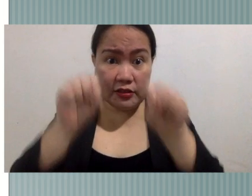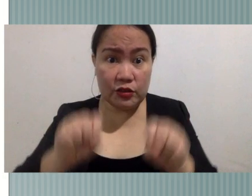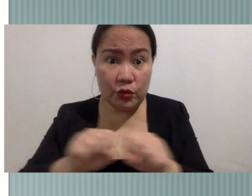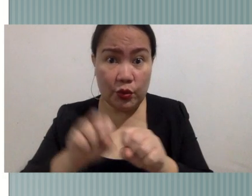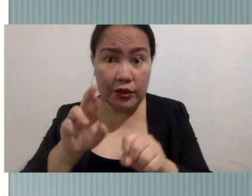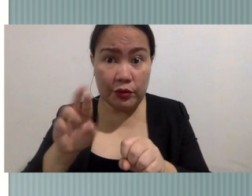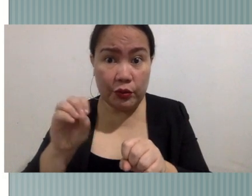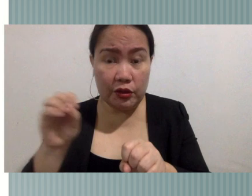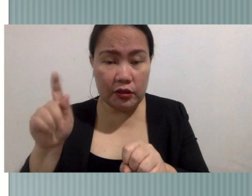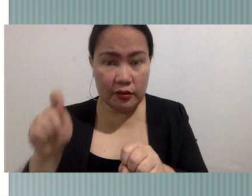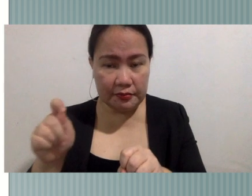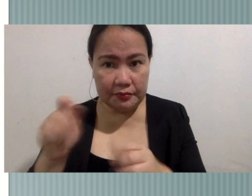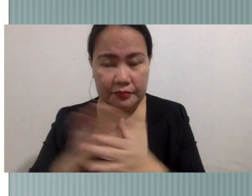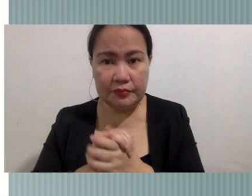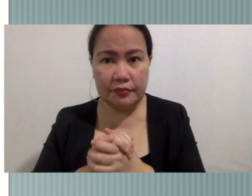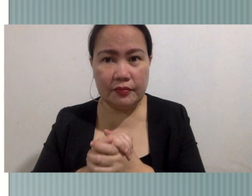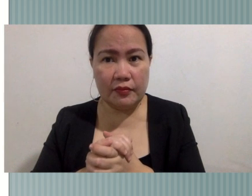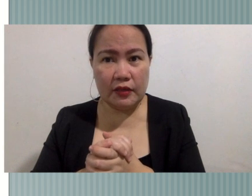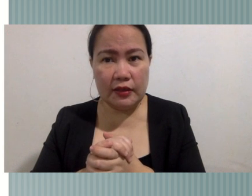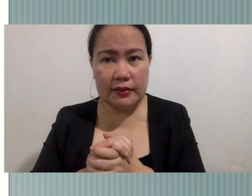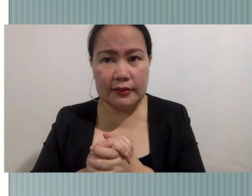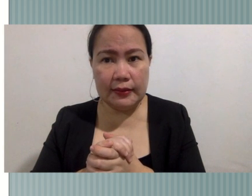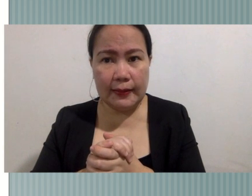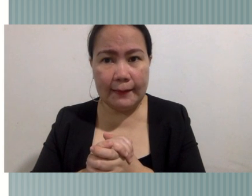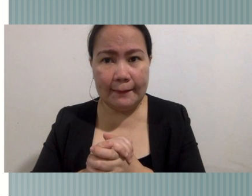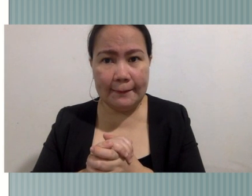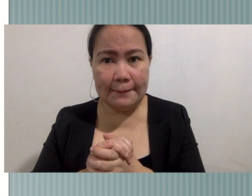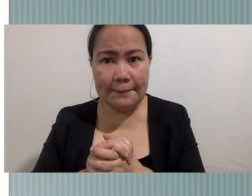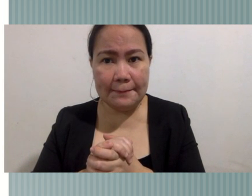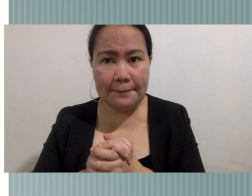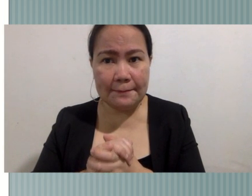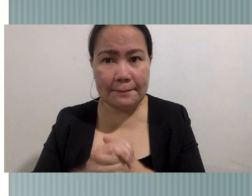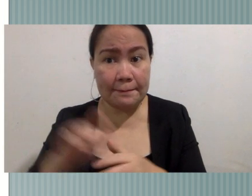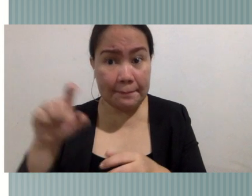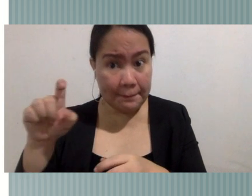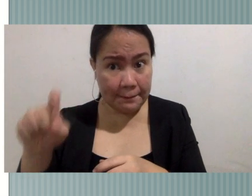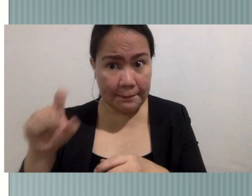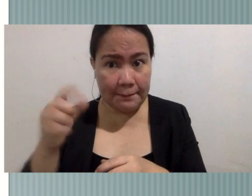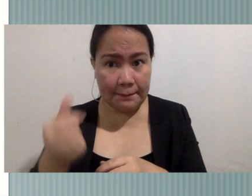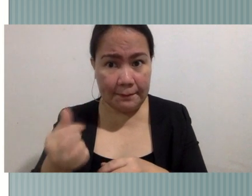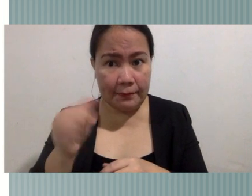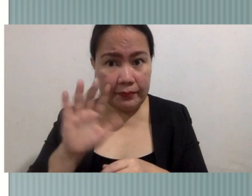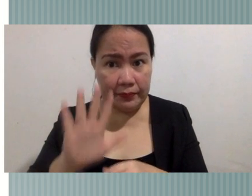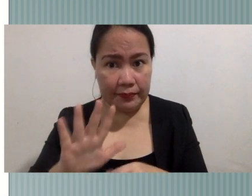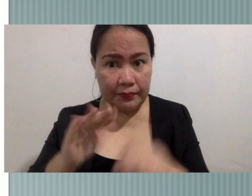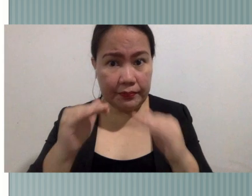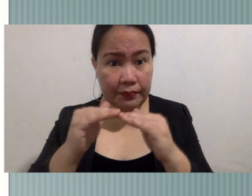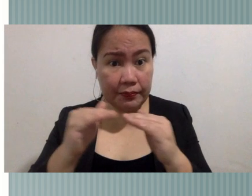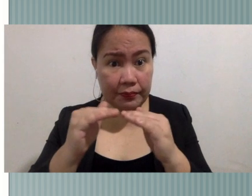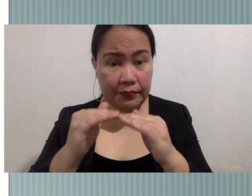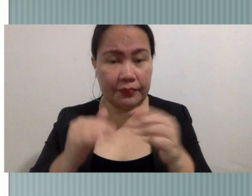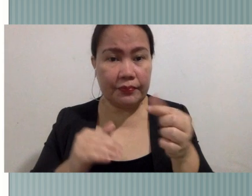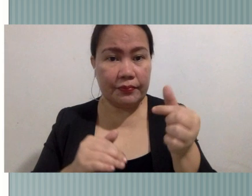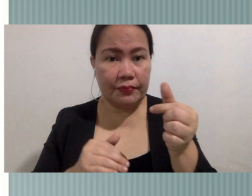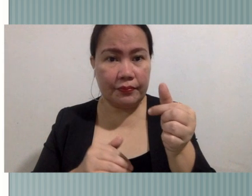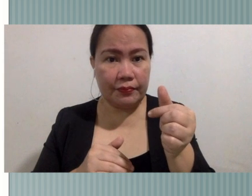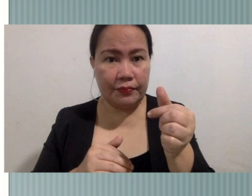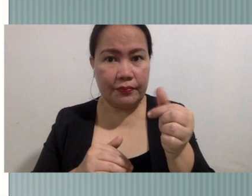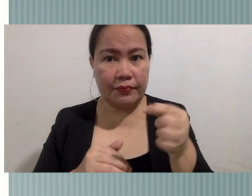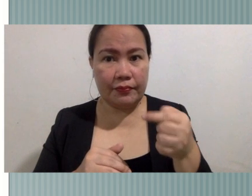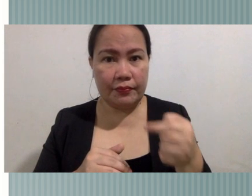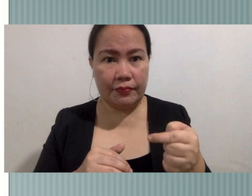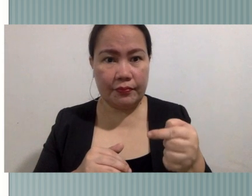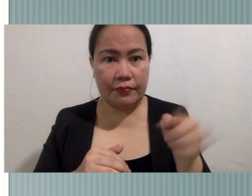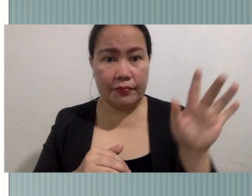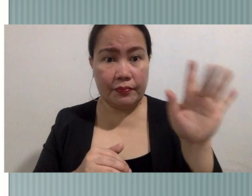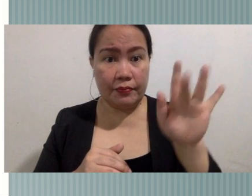ano na equation natin ngayon? X plus 5 is